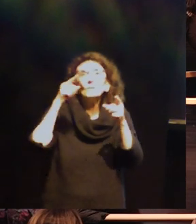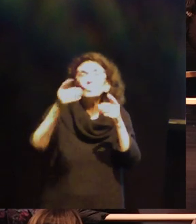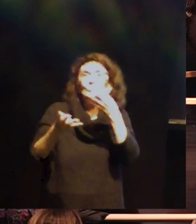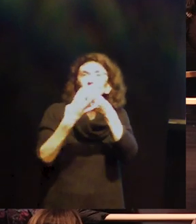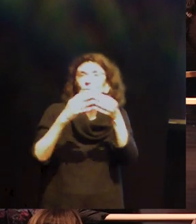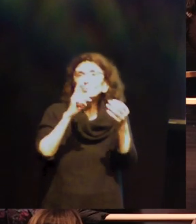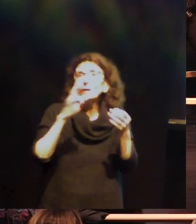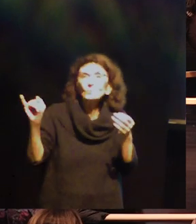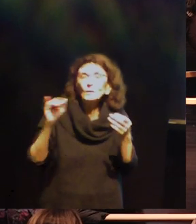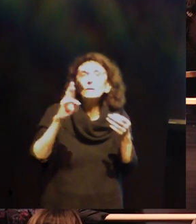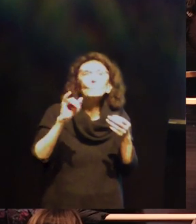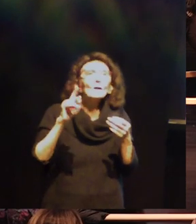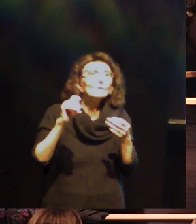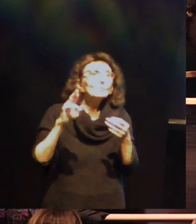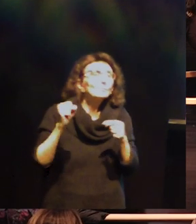and